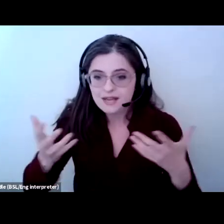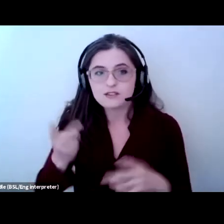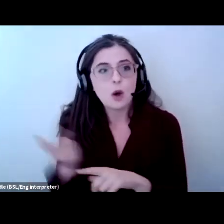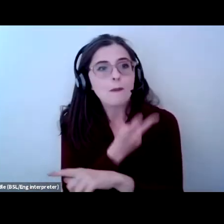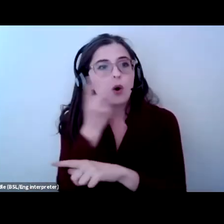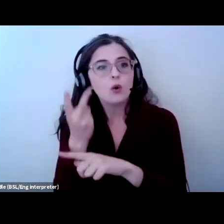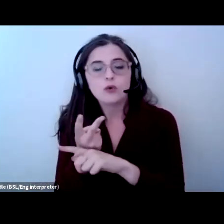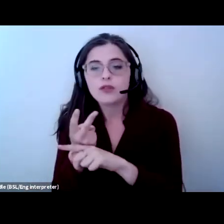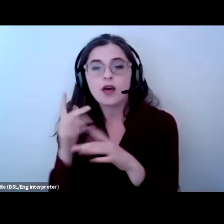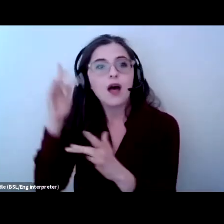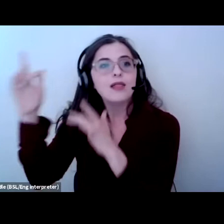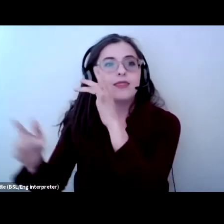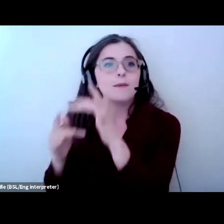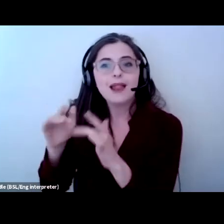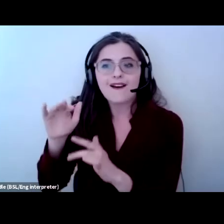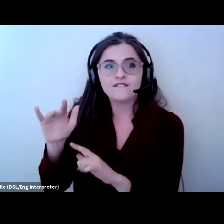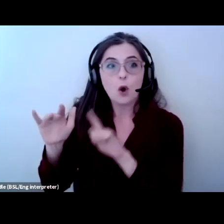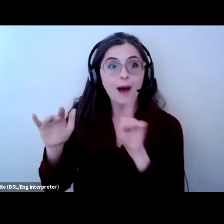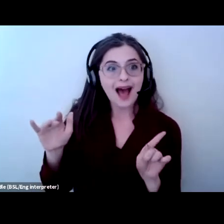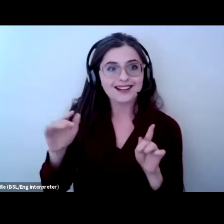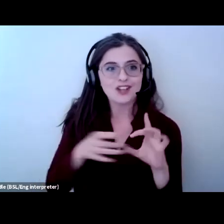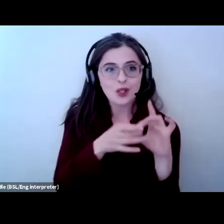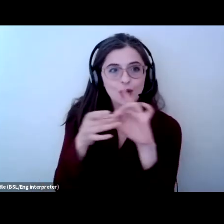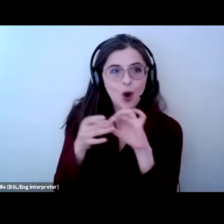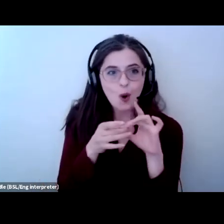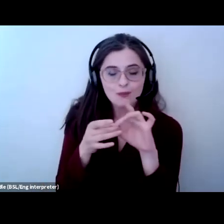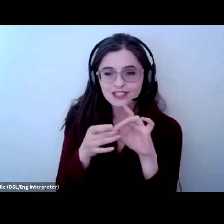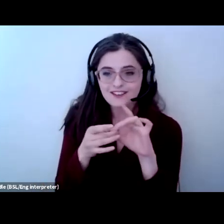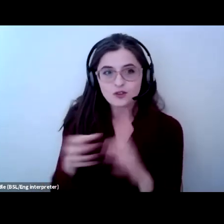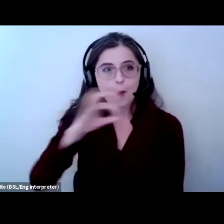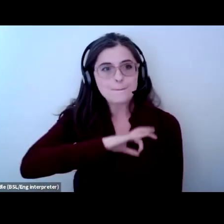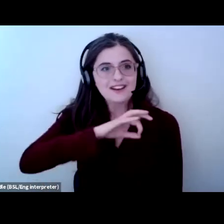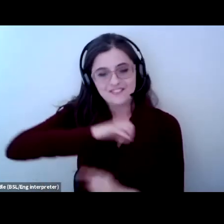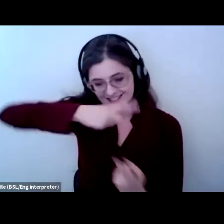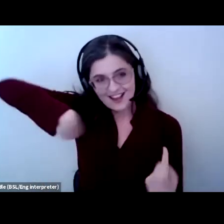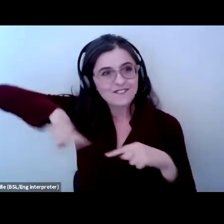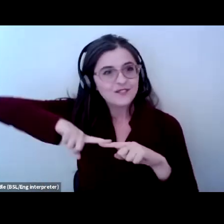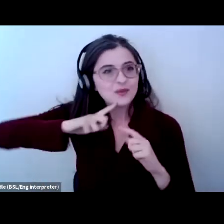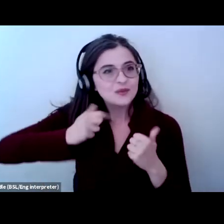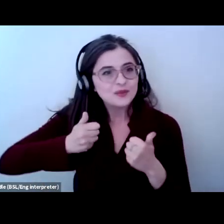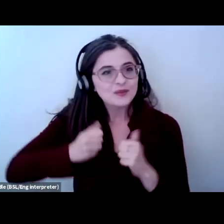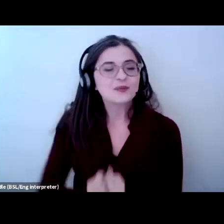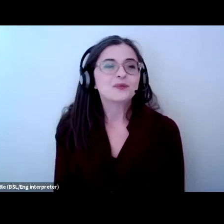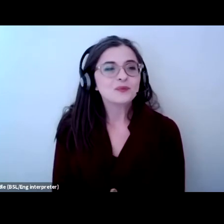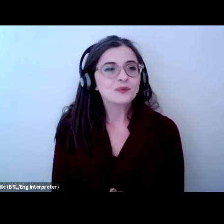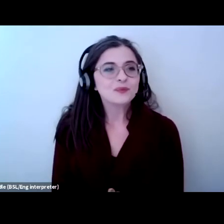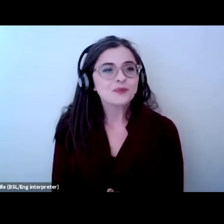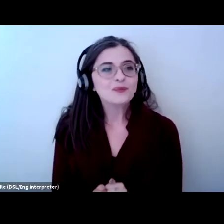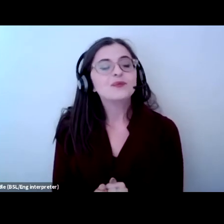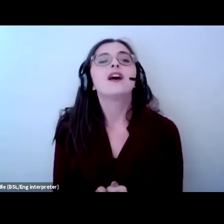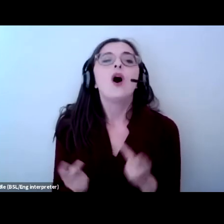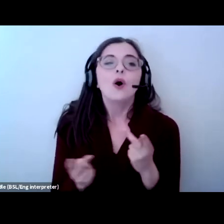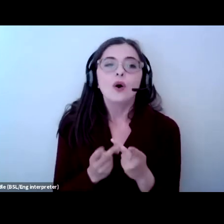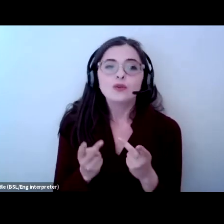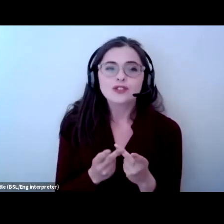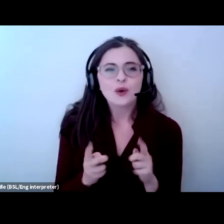the cooperative so that it works to benefit them. We also have another